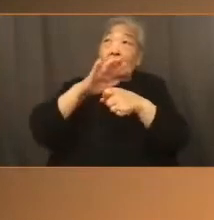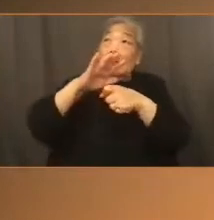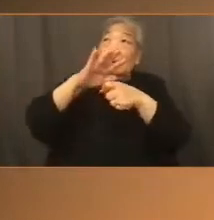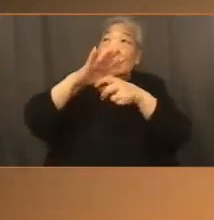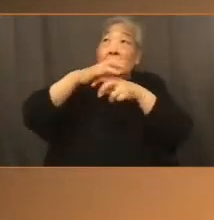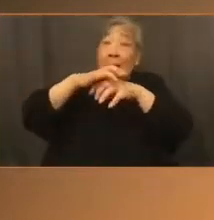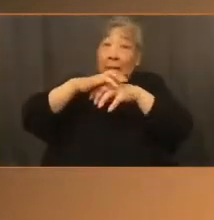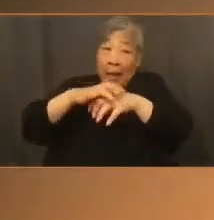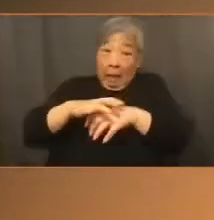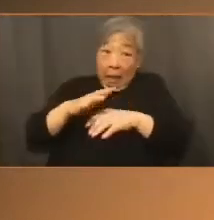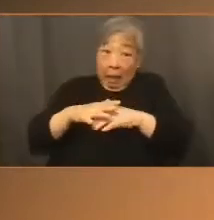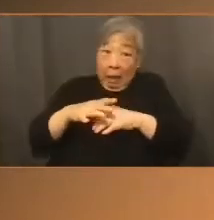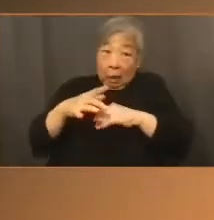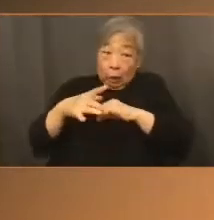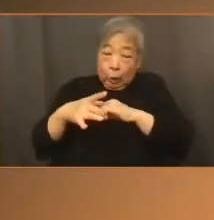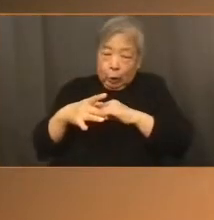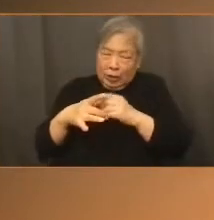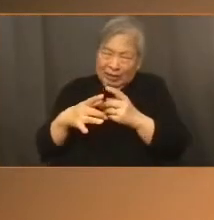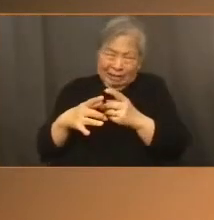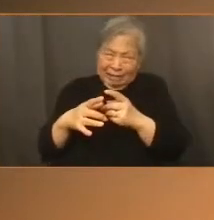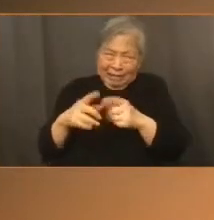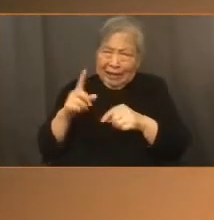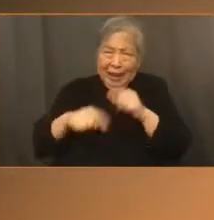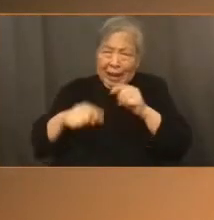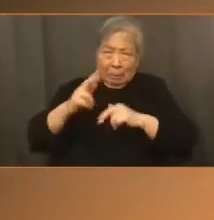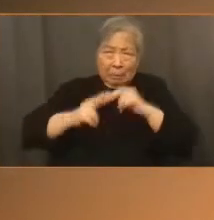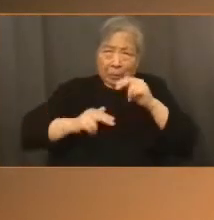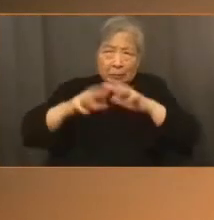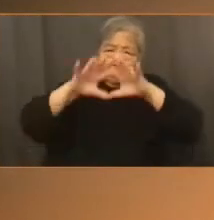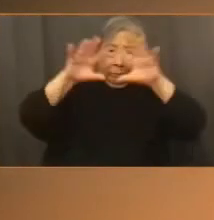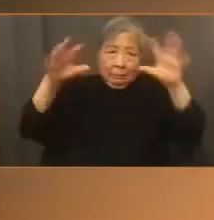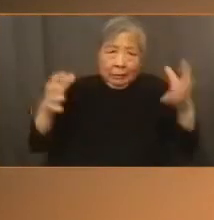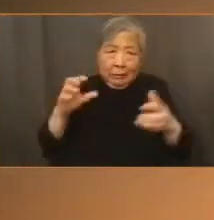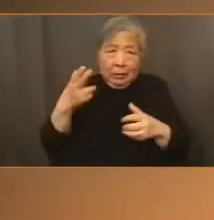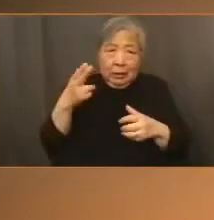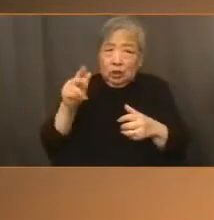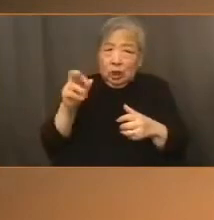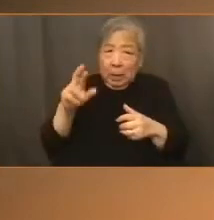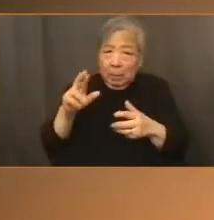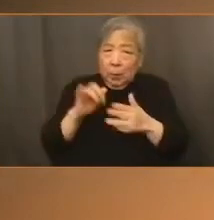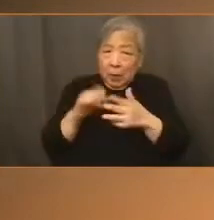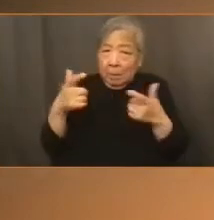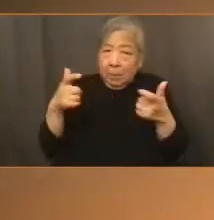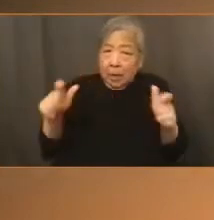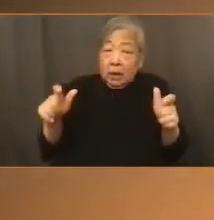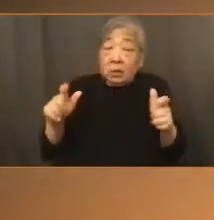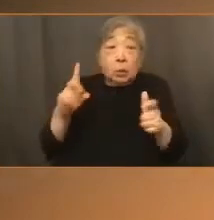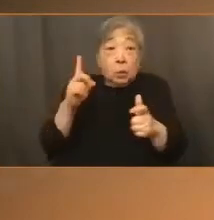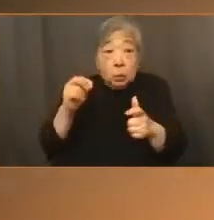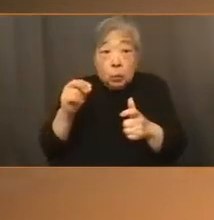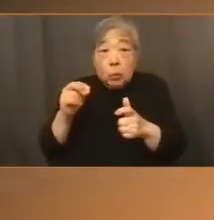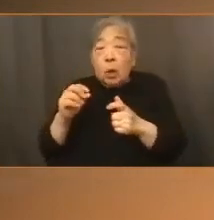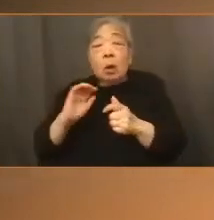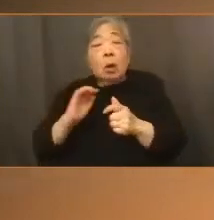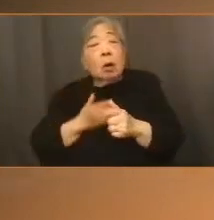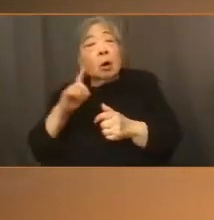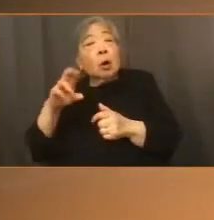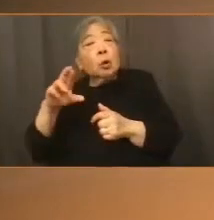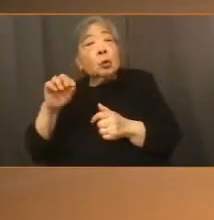build a chamber quite that big. And so what we'll do is supplement our drone flight tests, the test drones